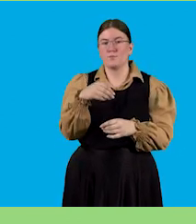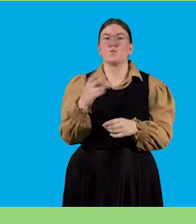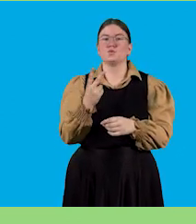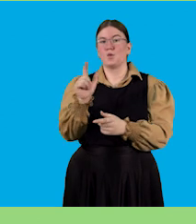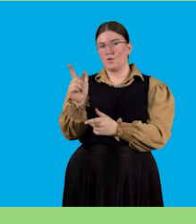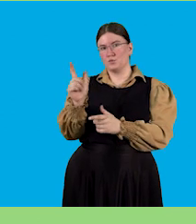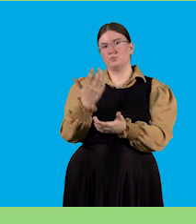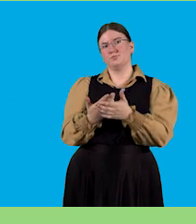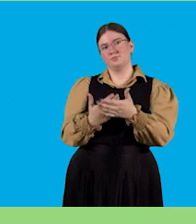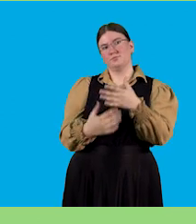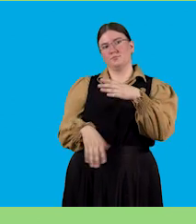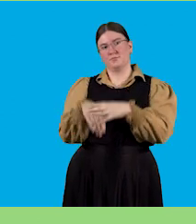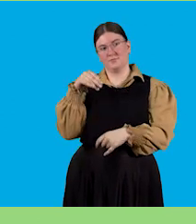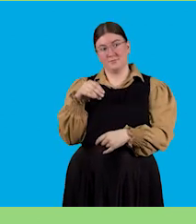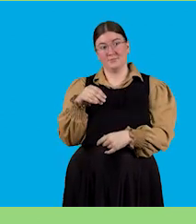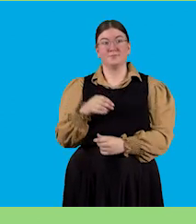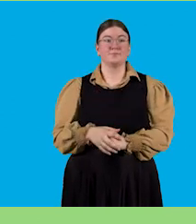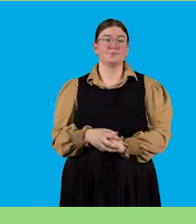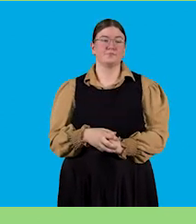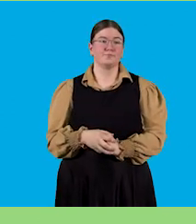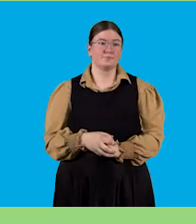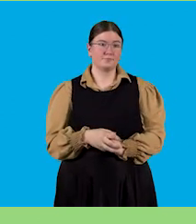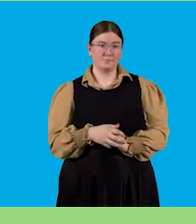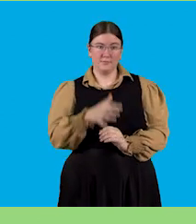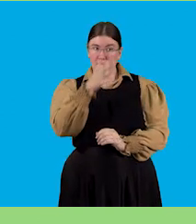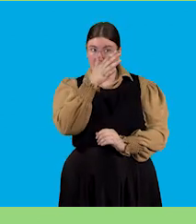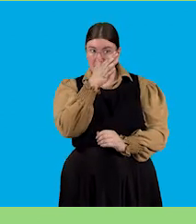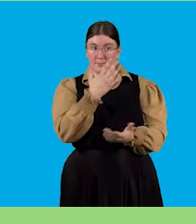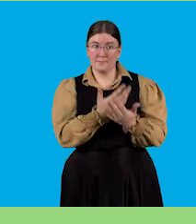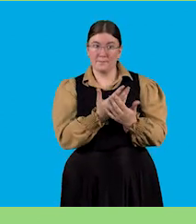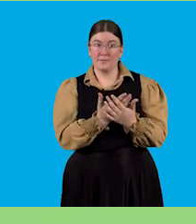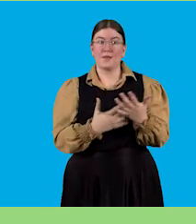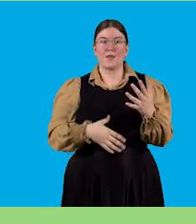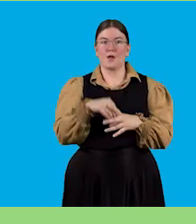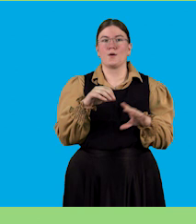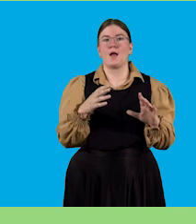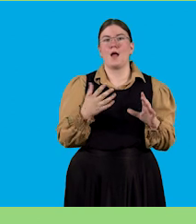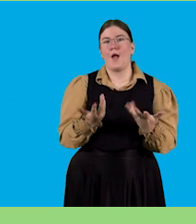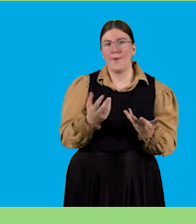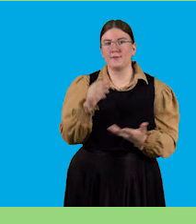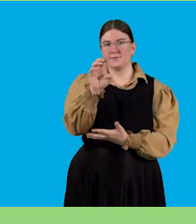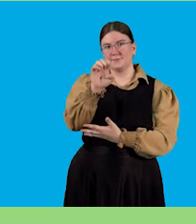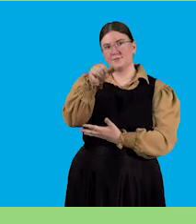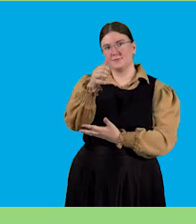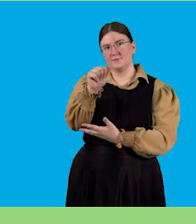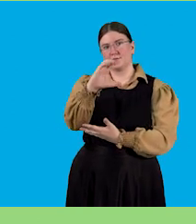it. And it allows a semen to flow through it through a process known as